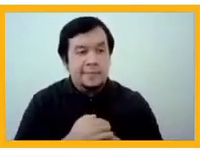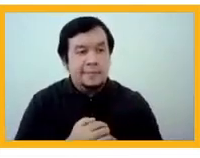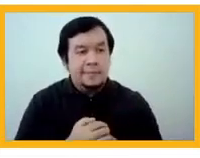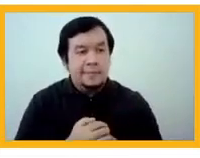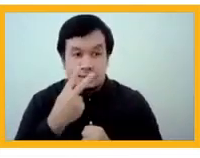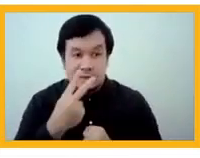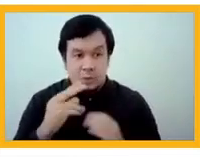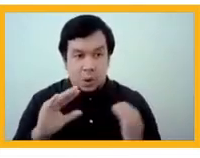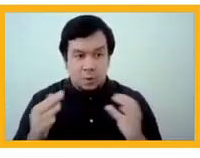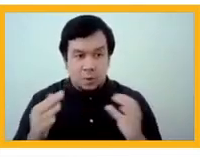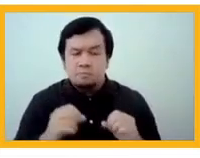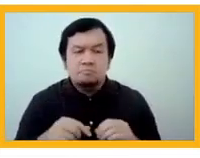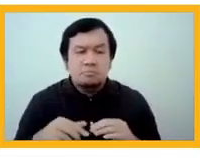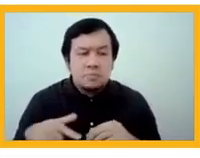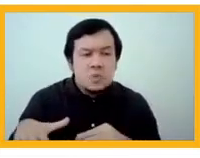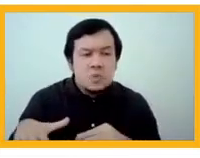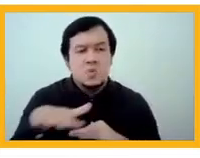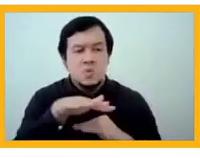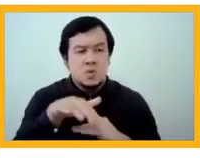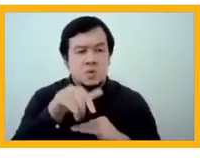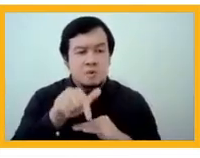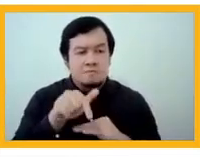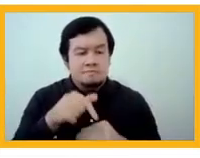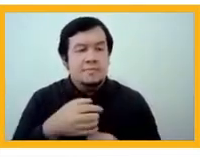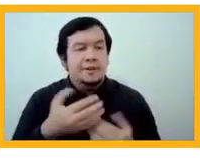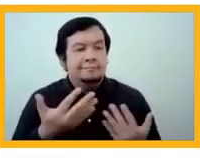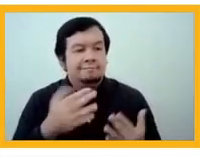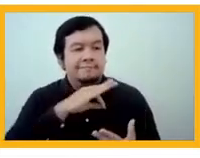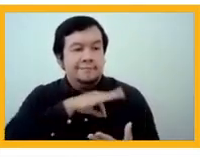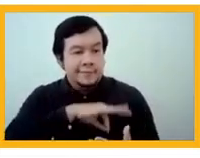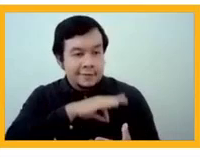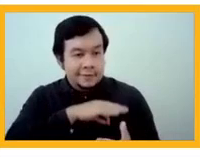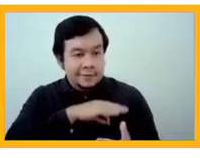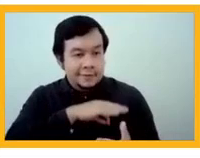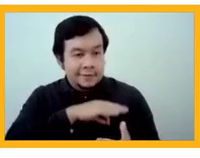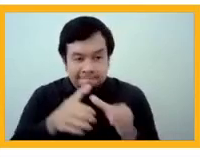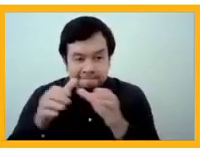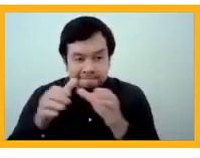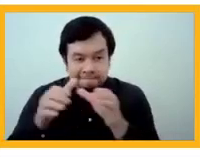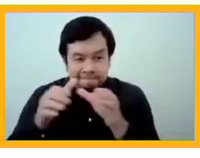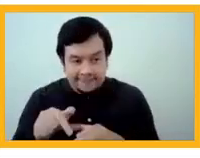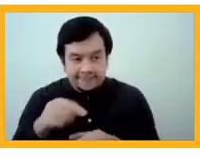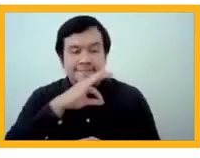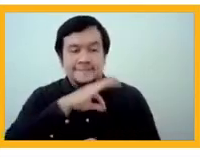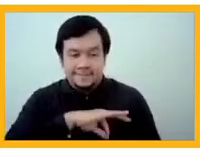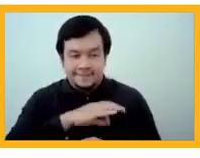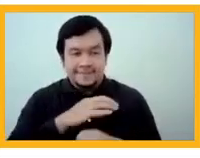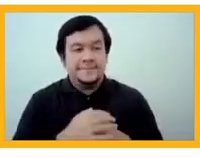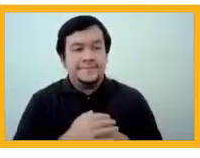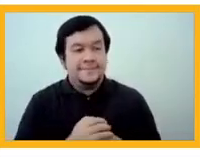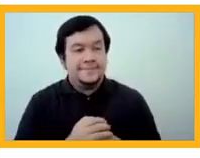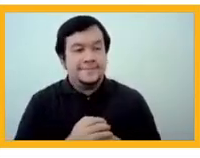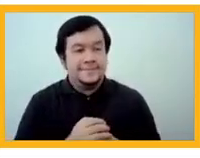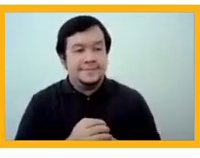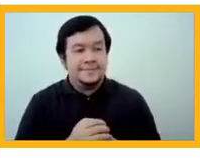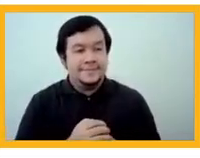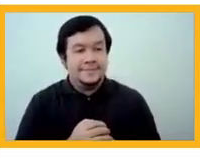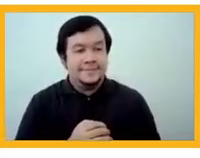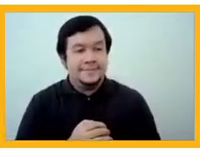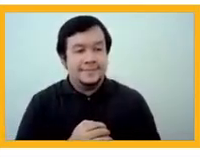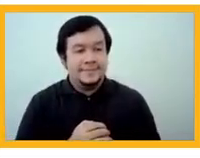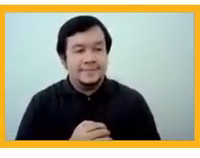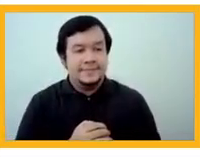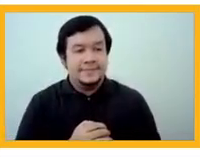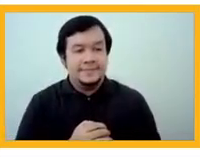is positive and roughly the same for all terciles of student learning. Okay, so now, but what's even more interesting is